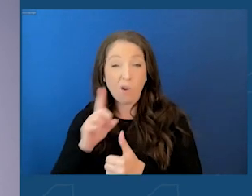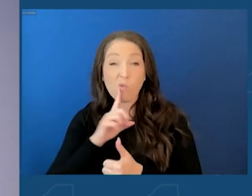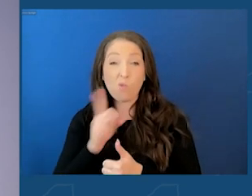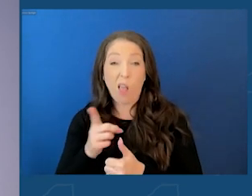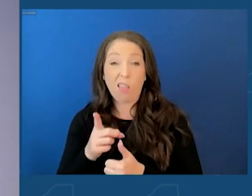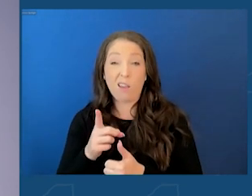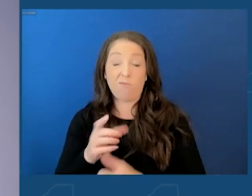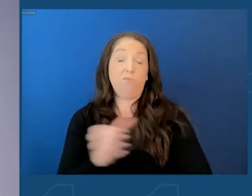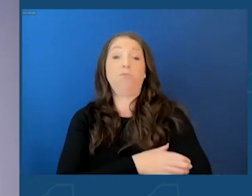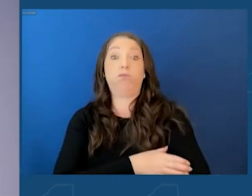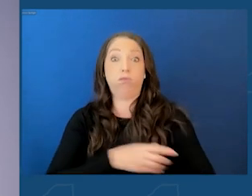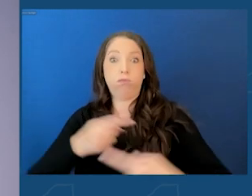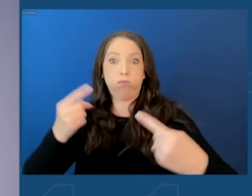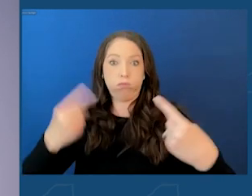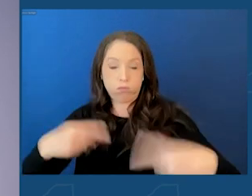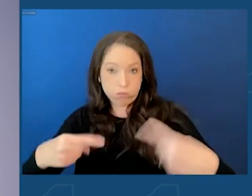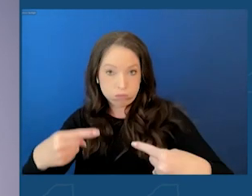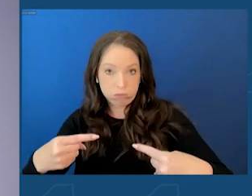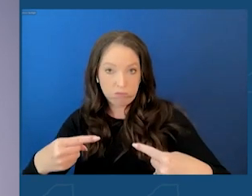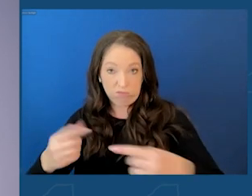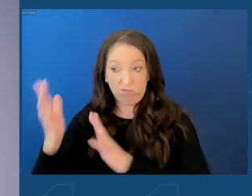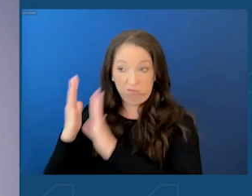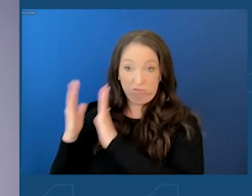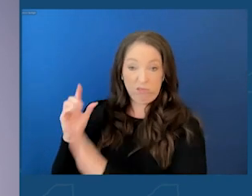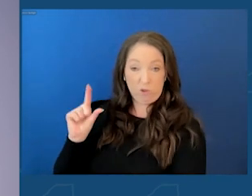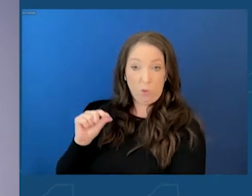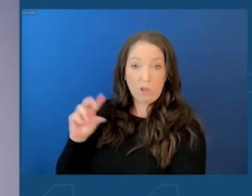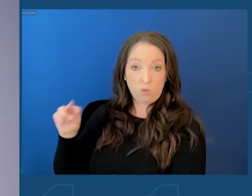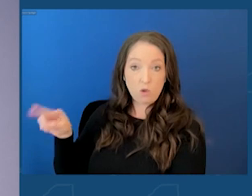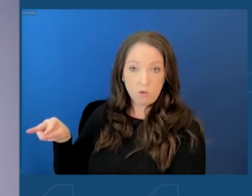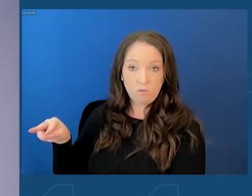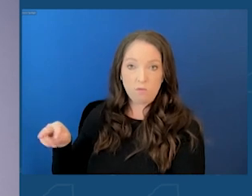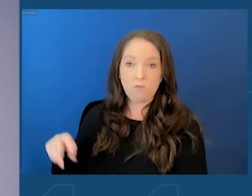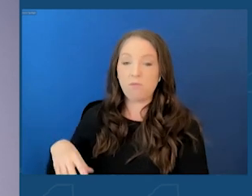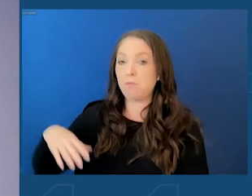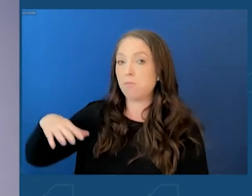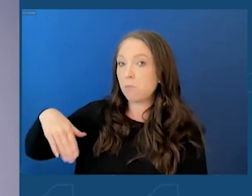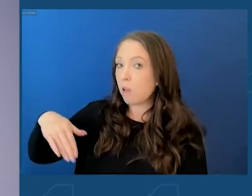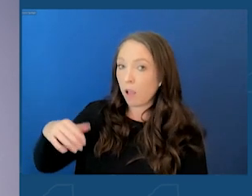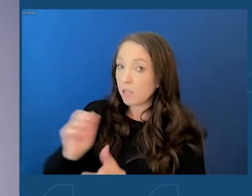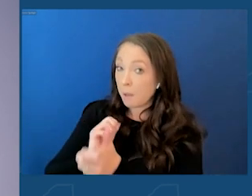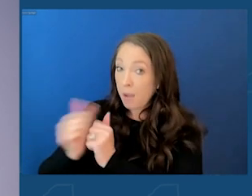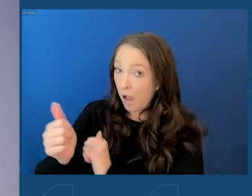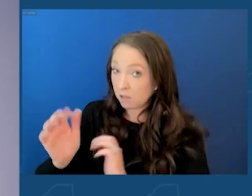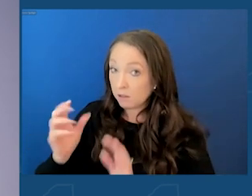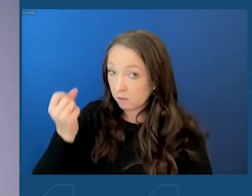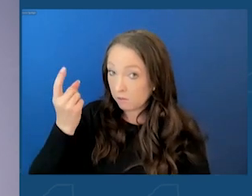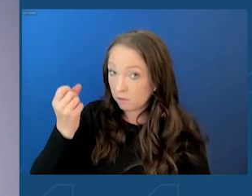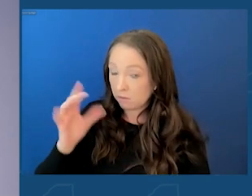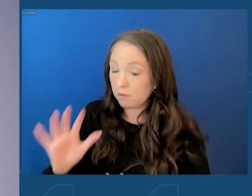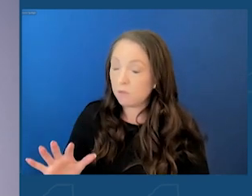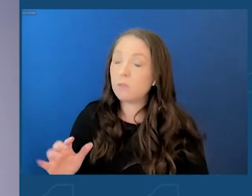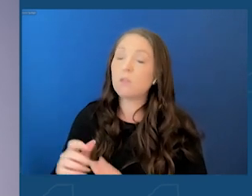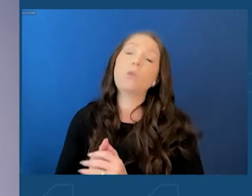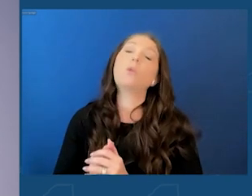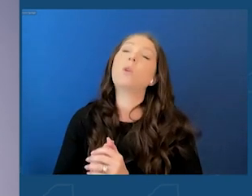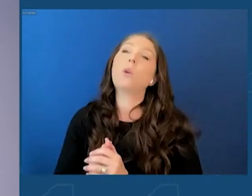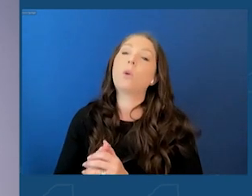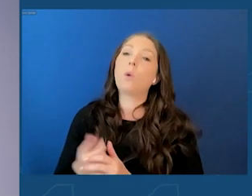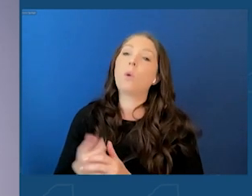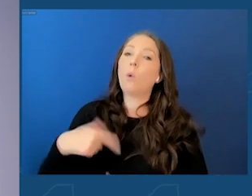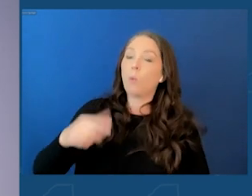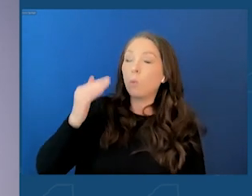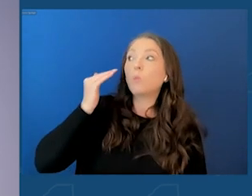arguments back then, when it wasn't certain we would pass the legislation, was that we knew